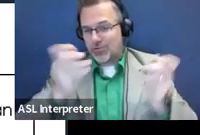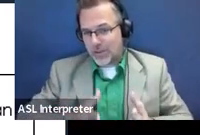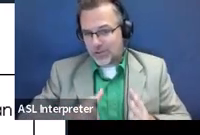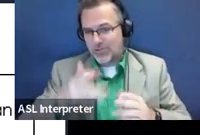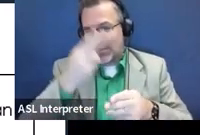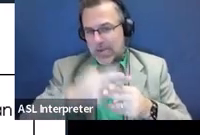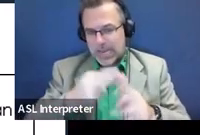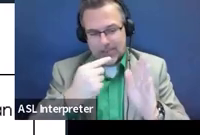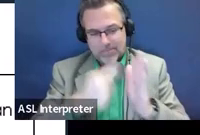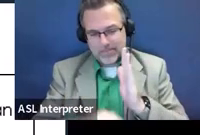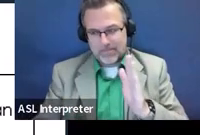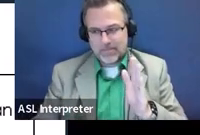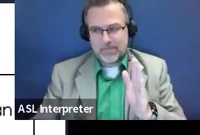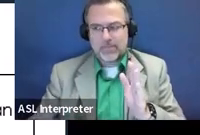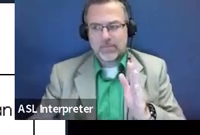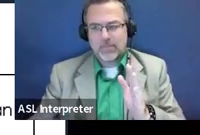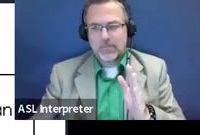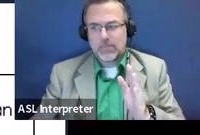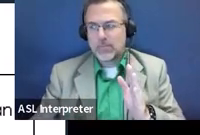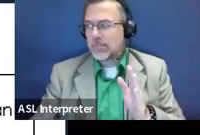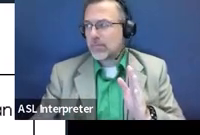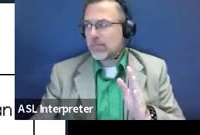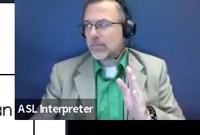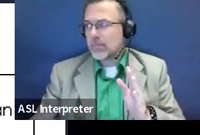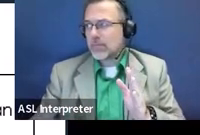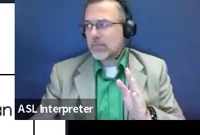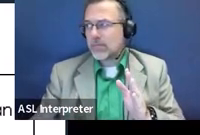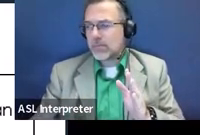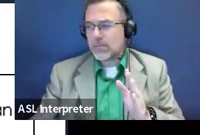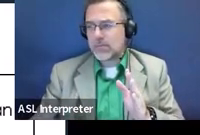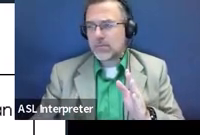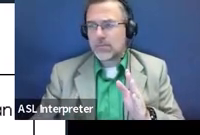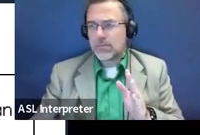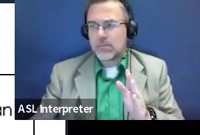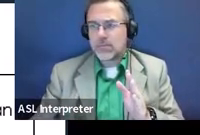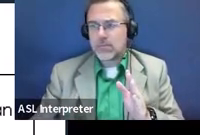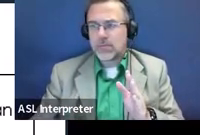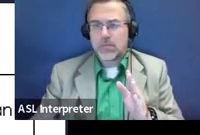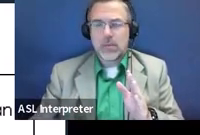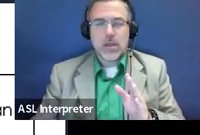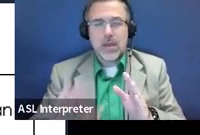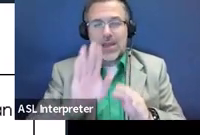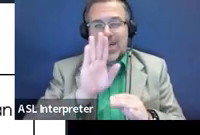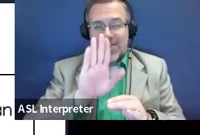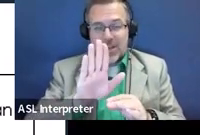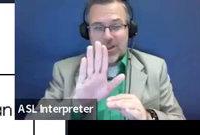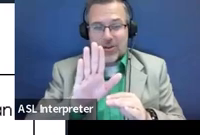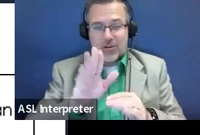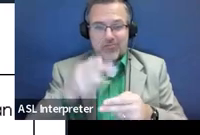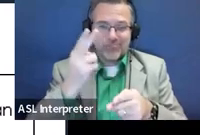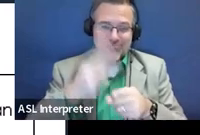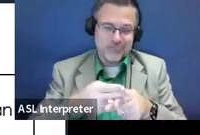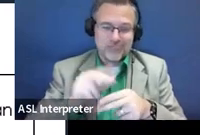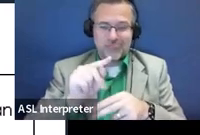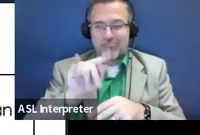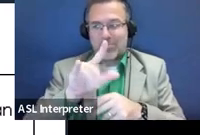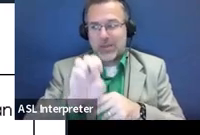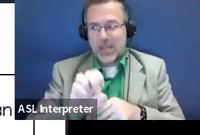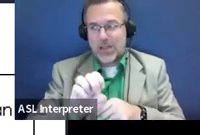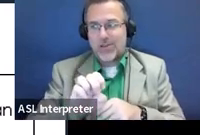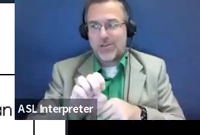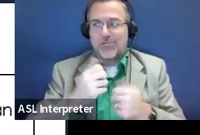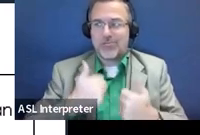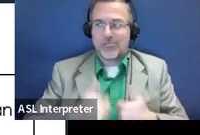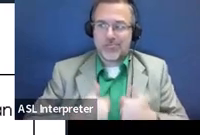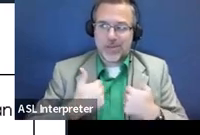the name that's in there with their position, and then the address of like their office and the phone